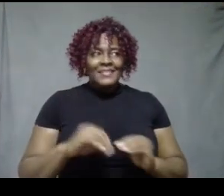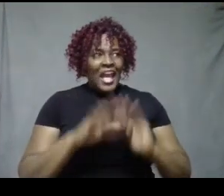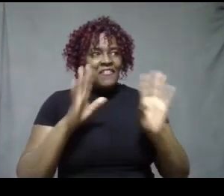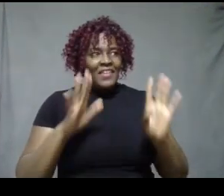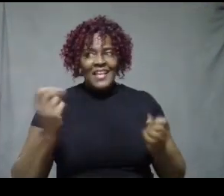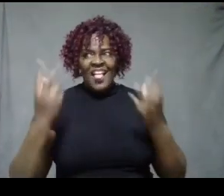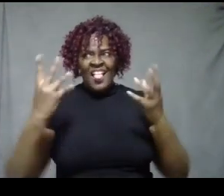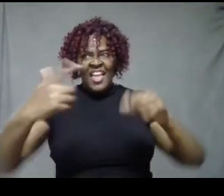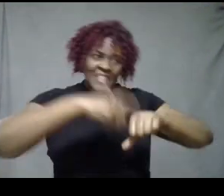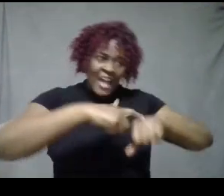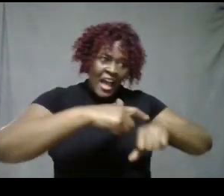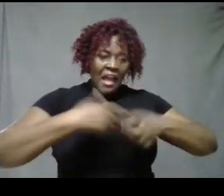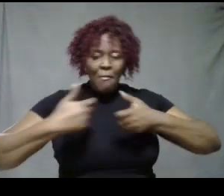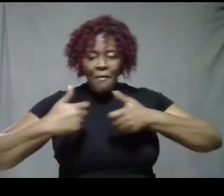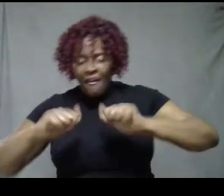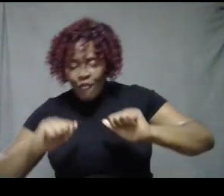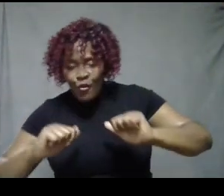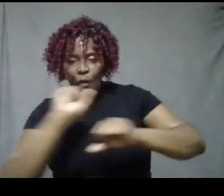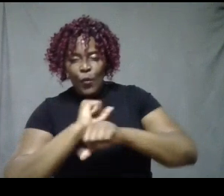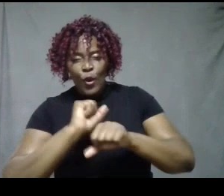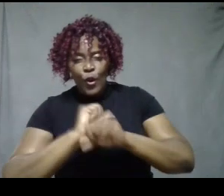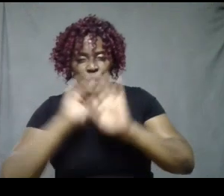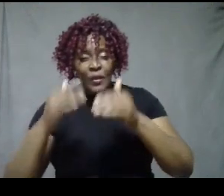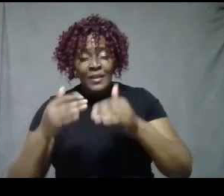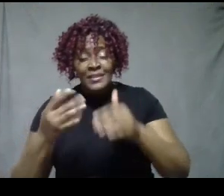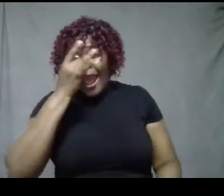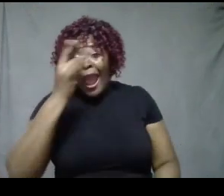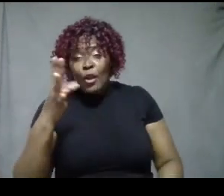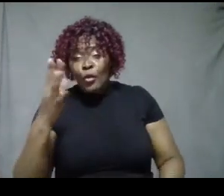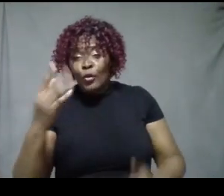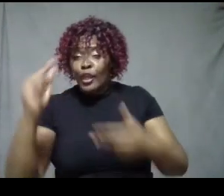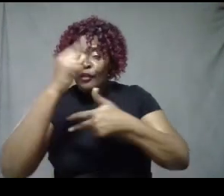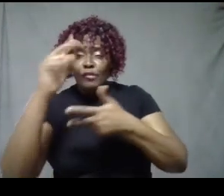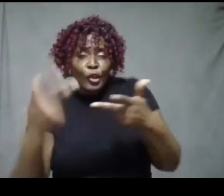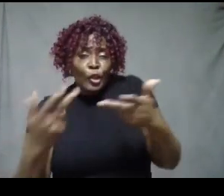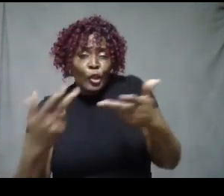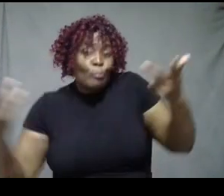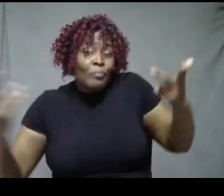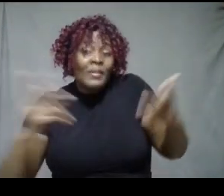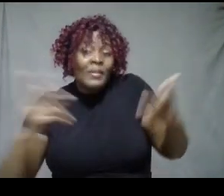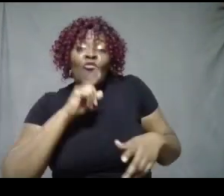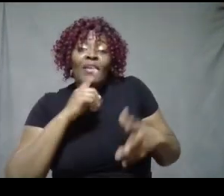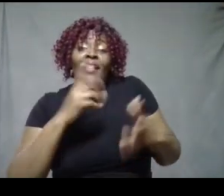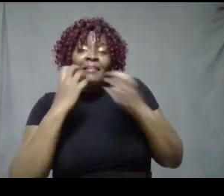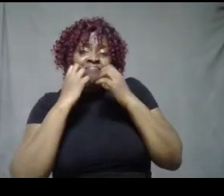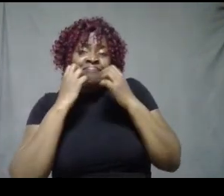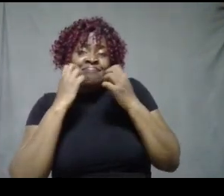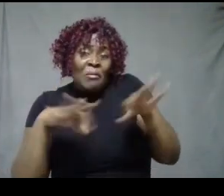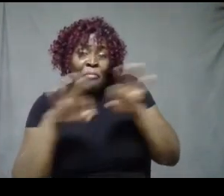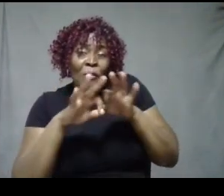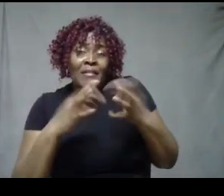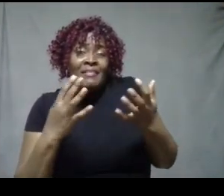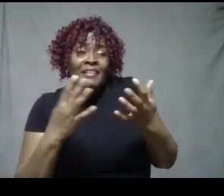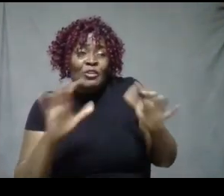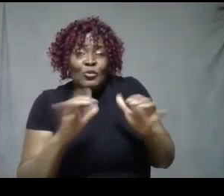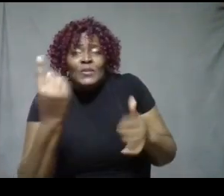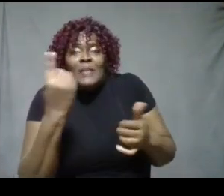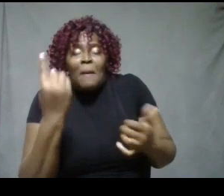time and effort and work into this. I don't really care which tier you pick. I care that you do something so we can move this